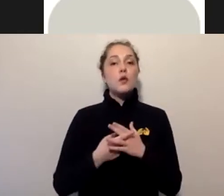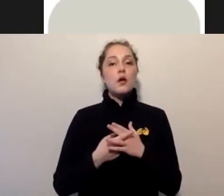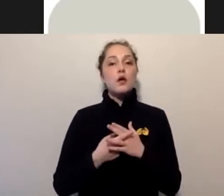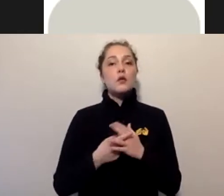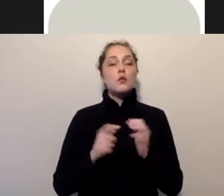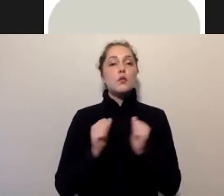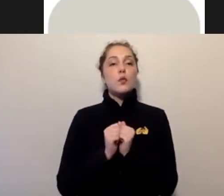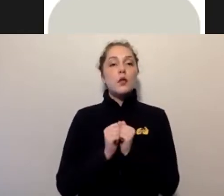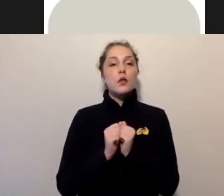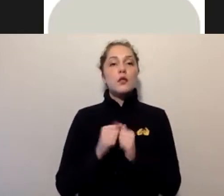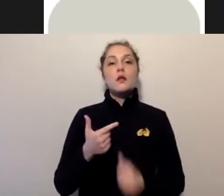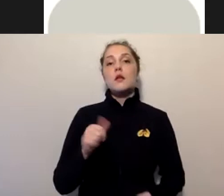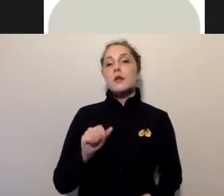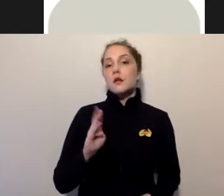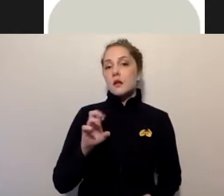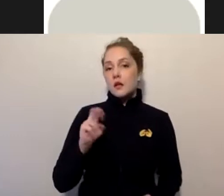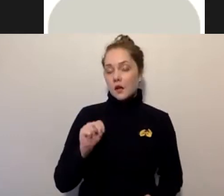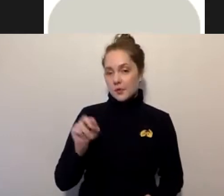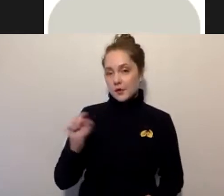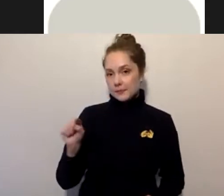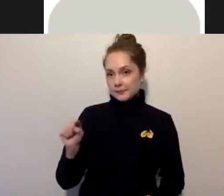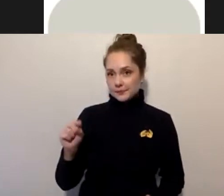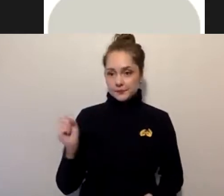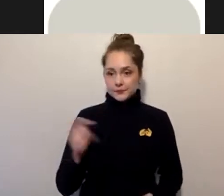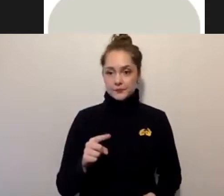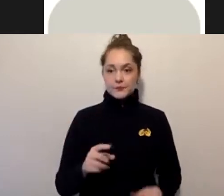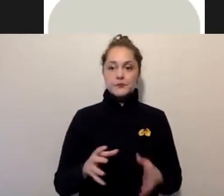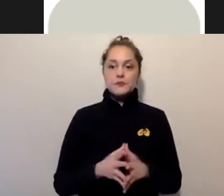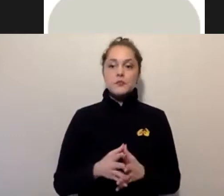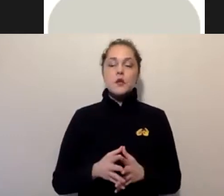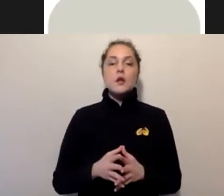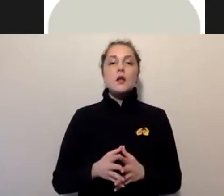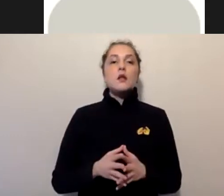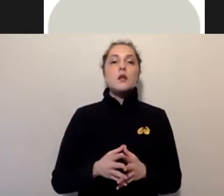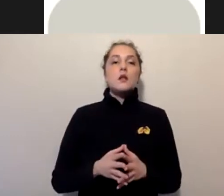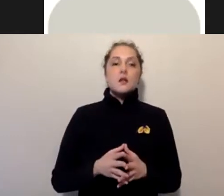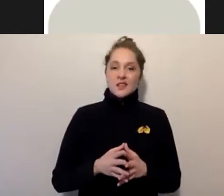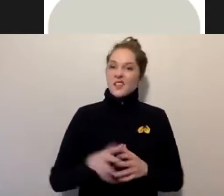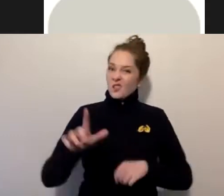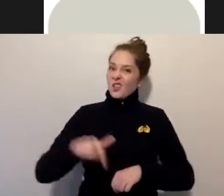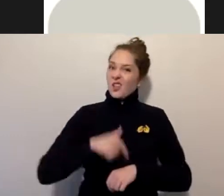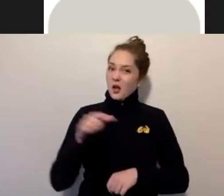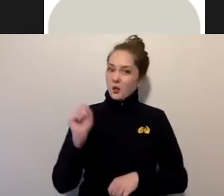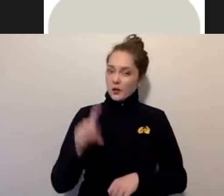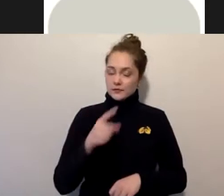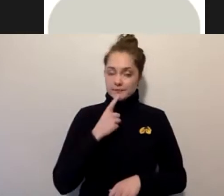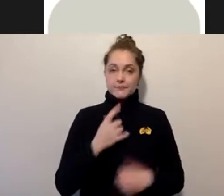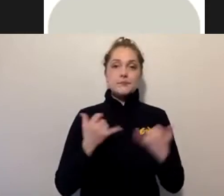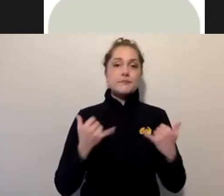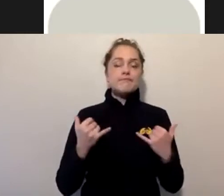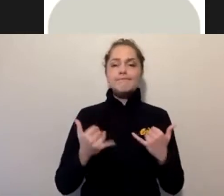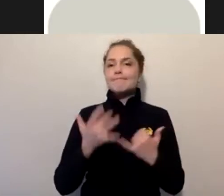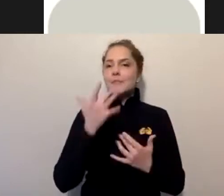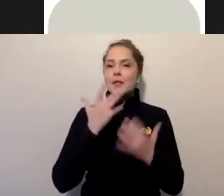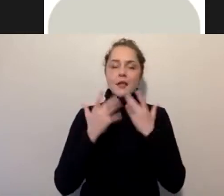with Gabriel on this question. It's a little bit of a long question. So it says, currently, a lack of